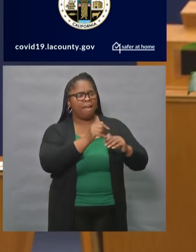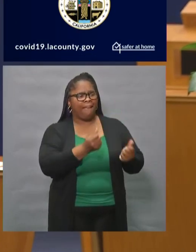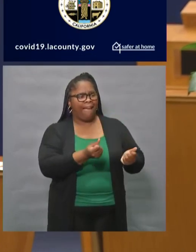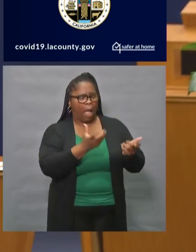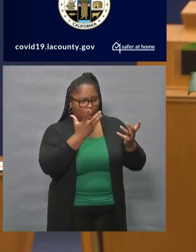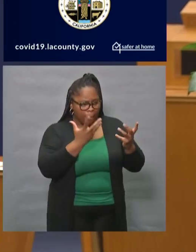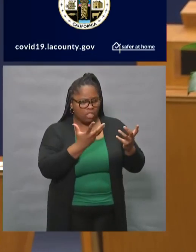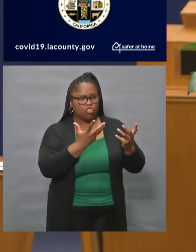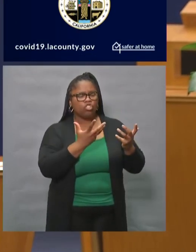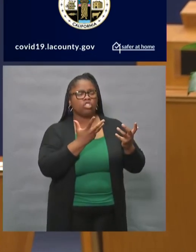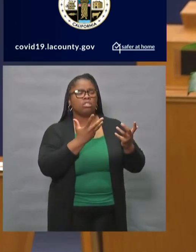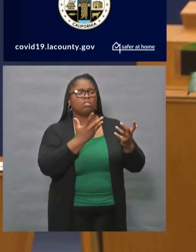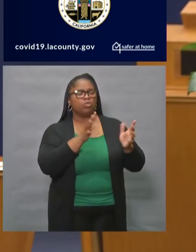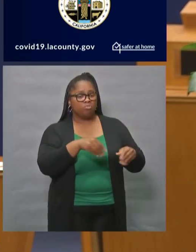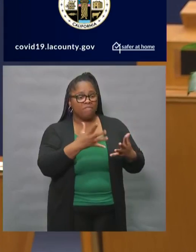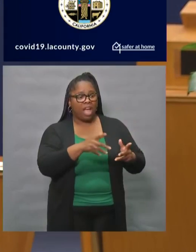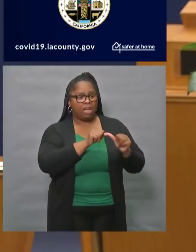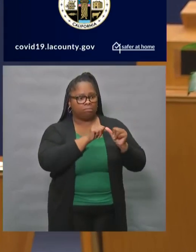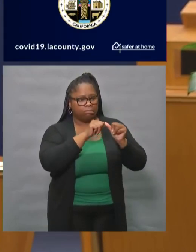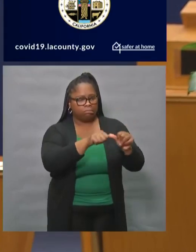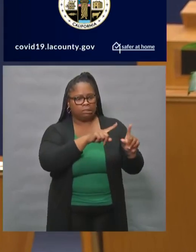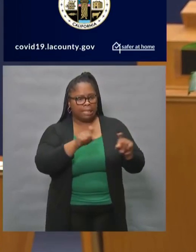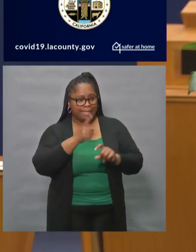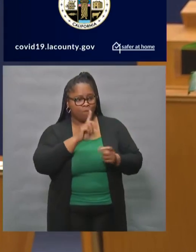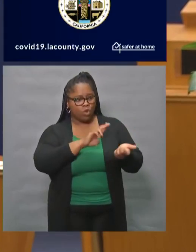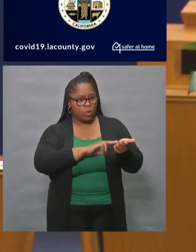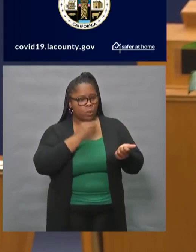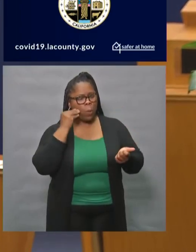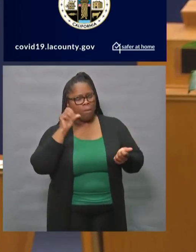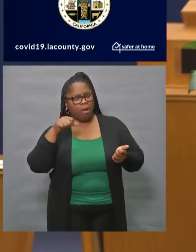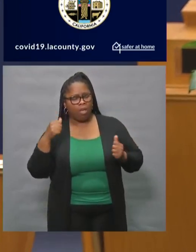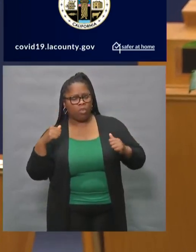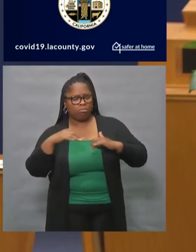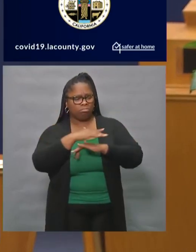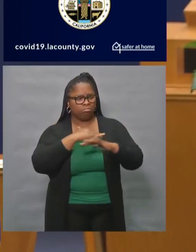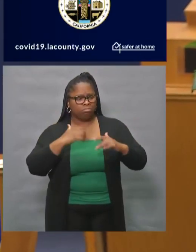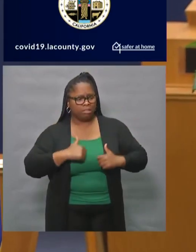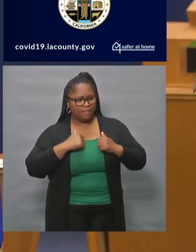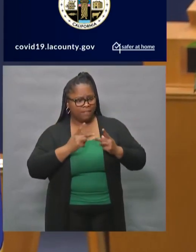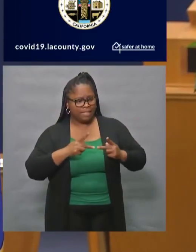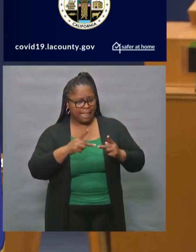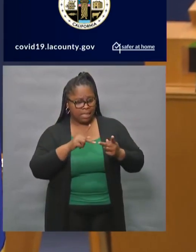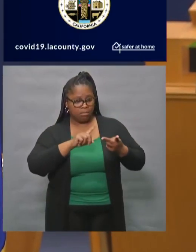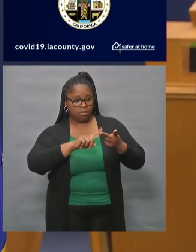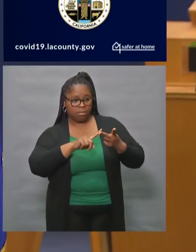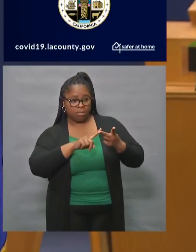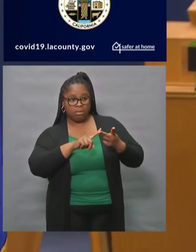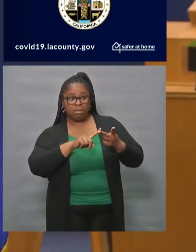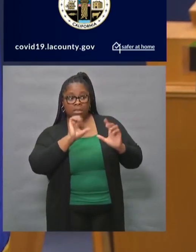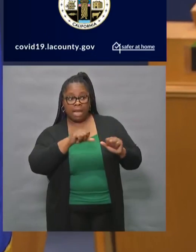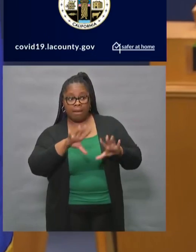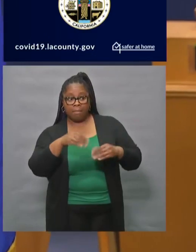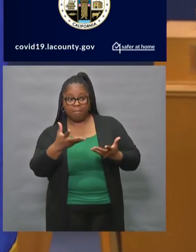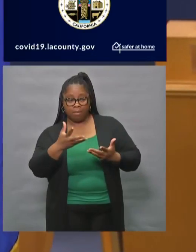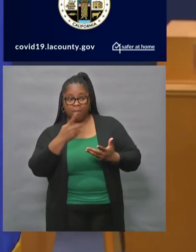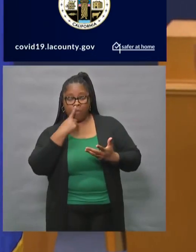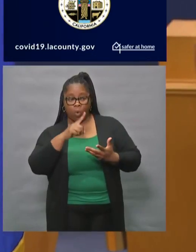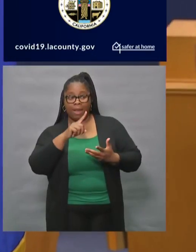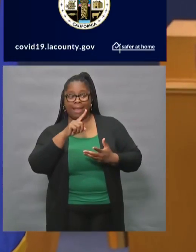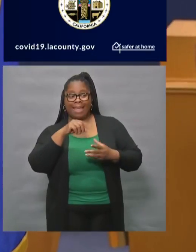congregate living facilities? And also, I'm wondering if this might extend to in-home health workers who could also spread the